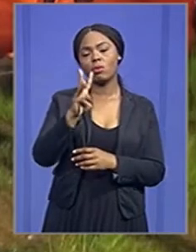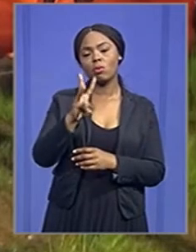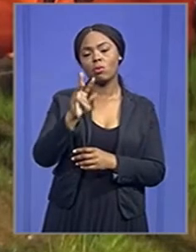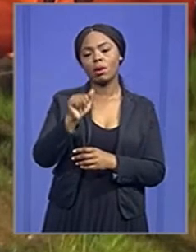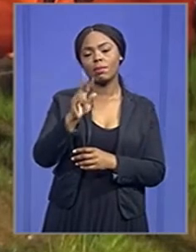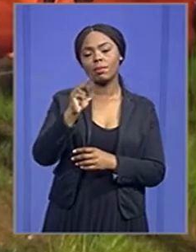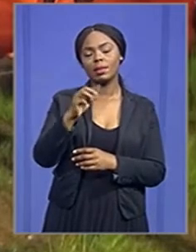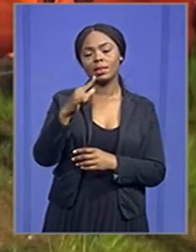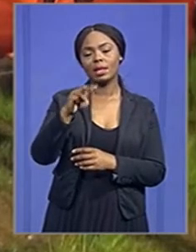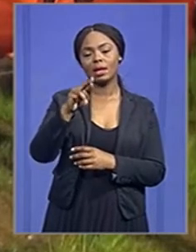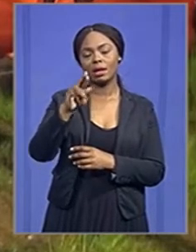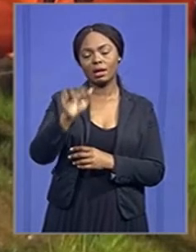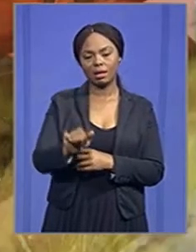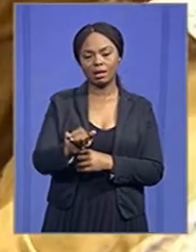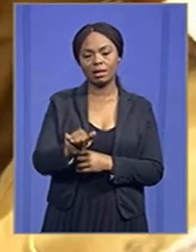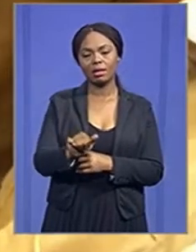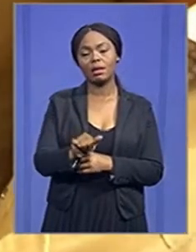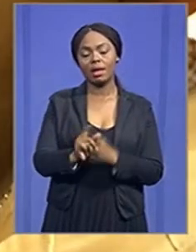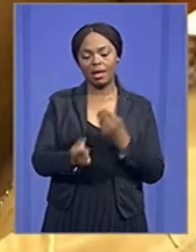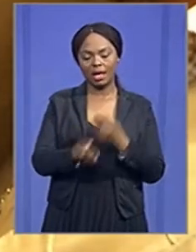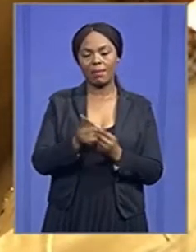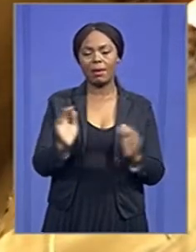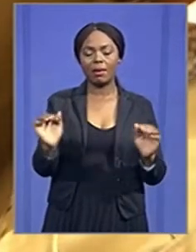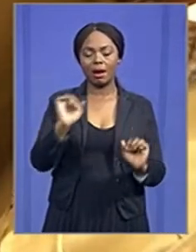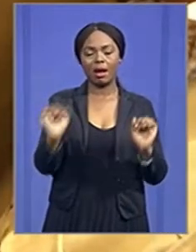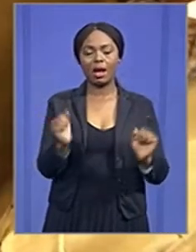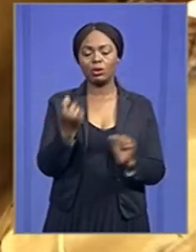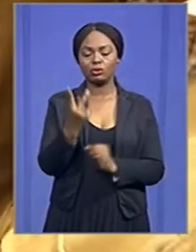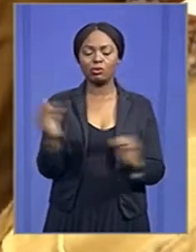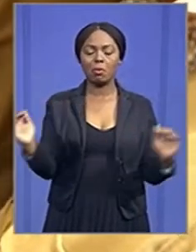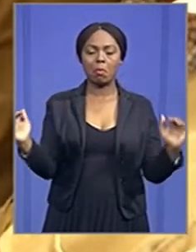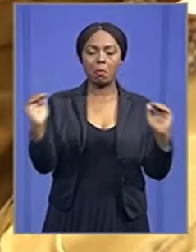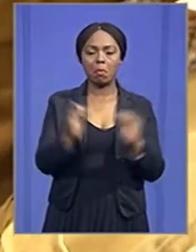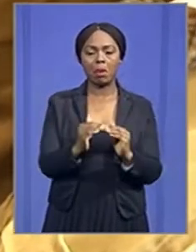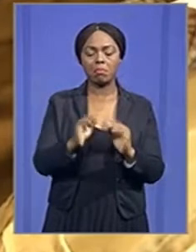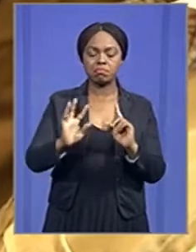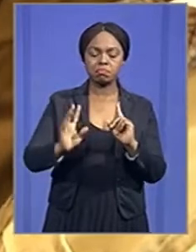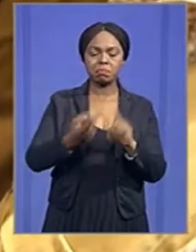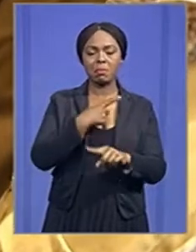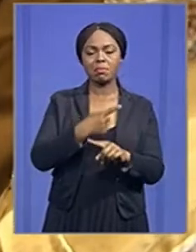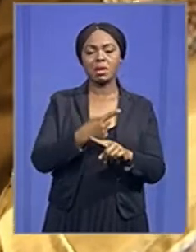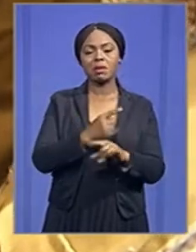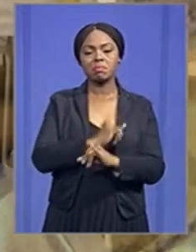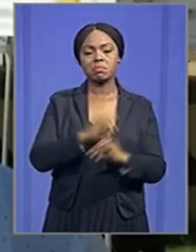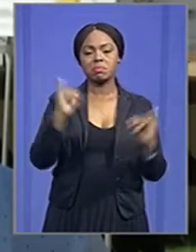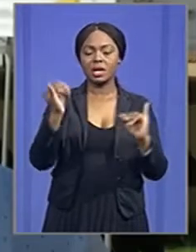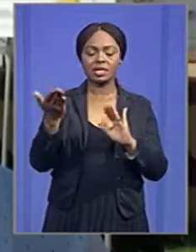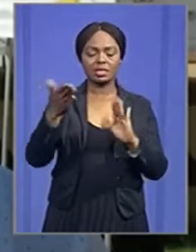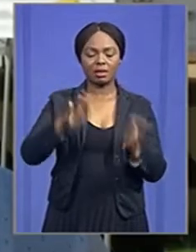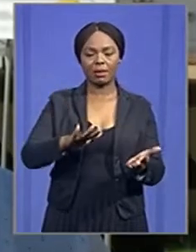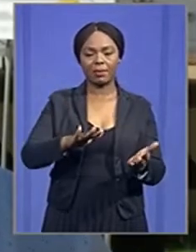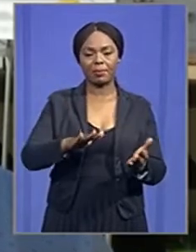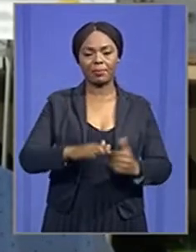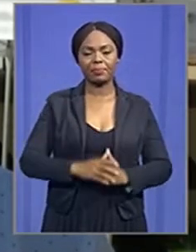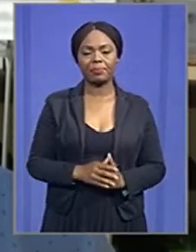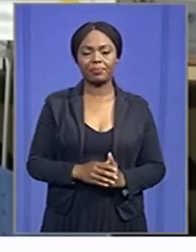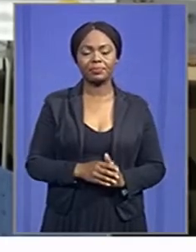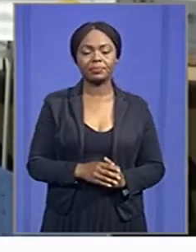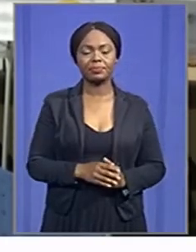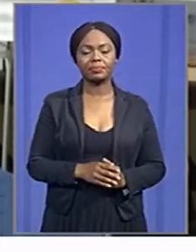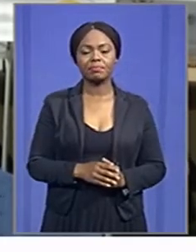le serase. Go ba lapa botlhoko bjo bo tseneletšego. Re kgaogile dipelo